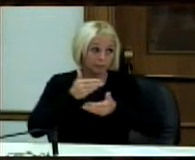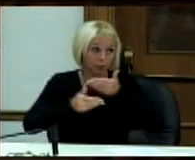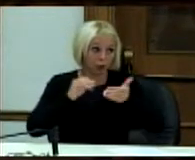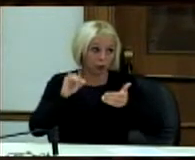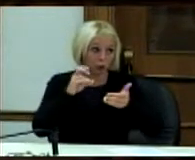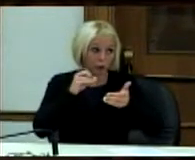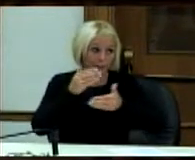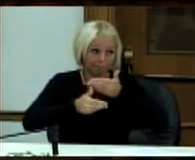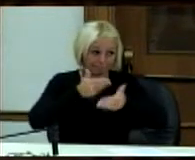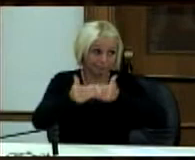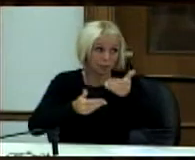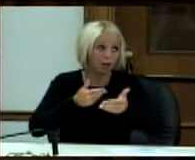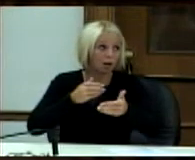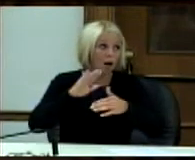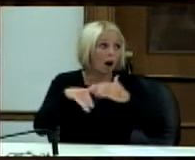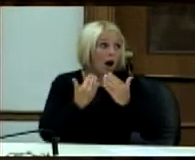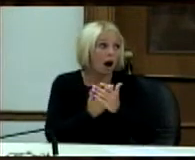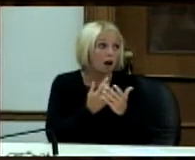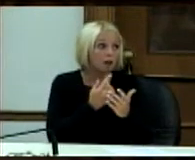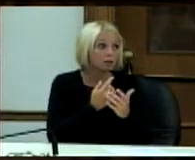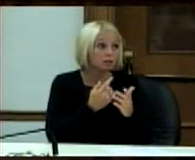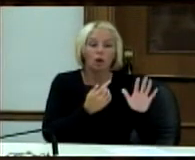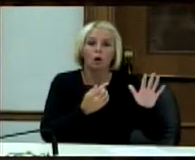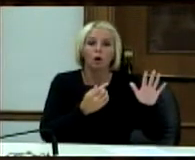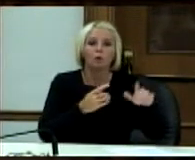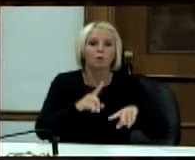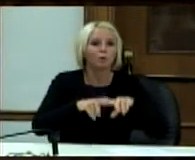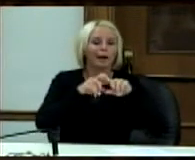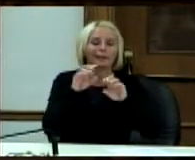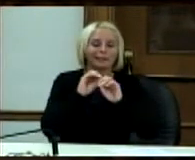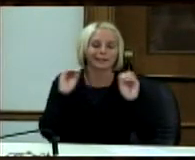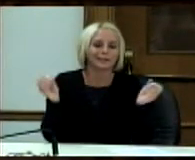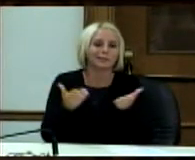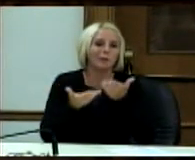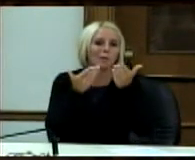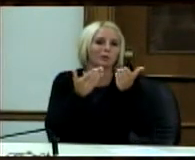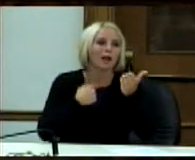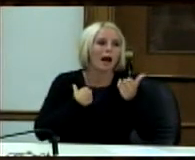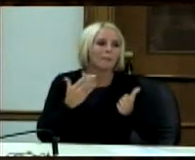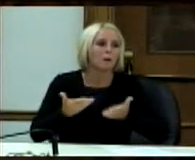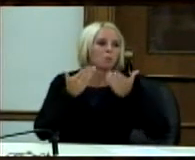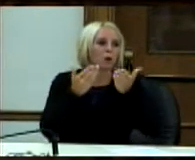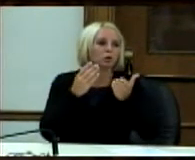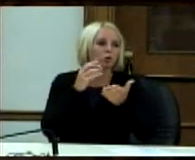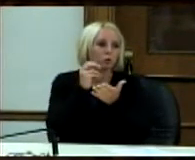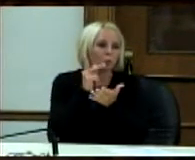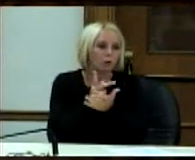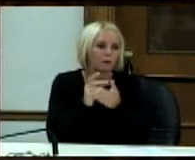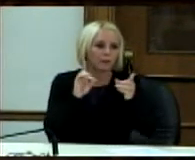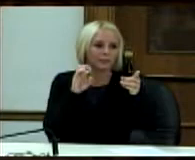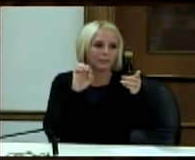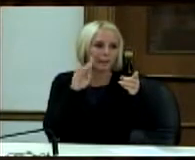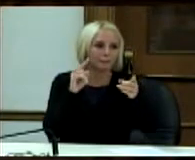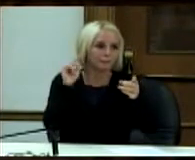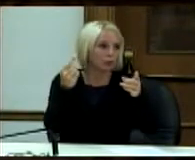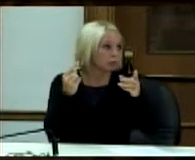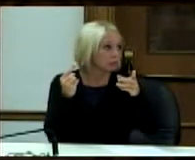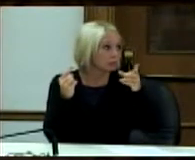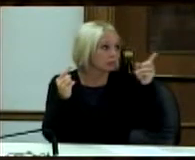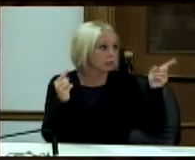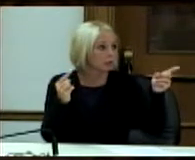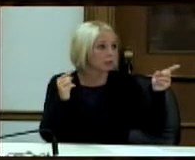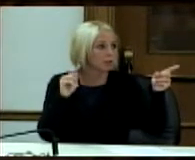Hearing none, all those in favor signify by, wait, we don't have a motion. I'll entertain a motion to approve. So moved. Is there a